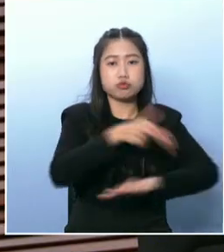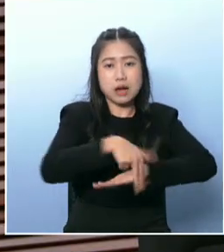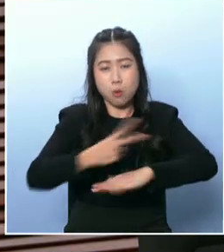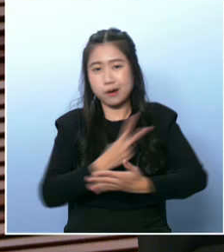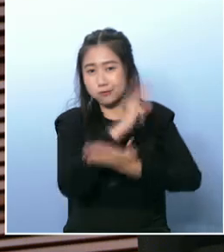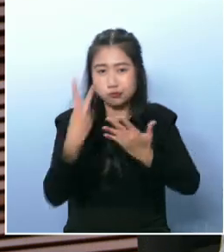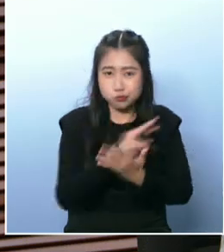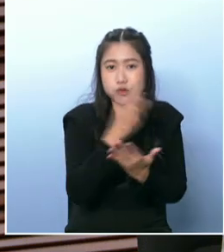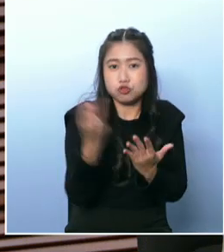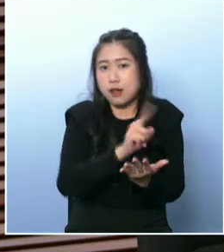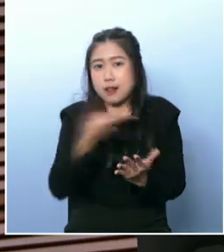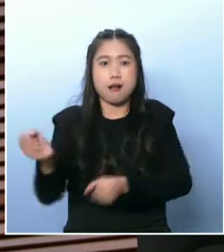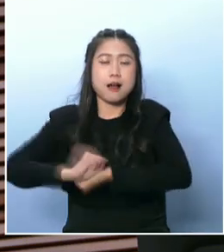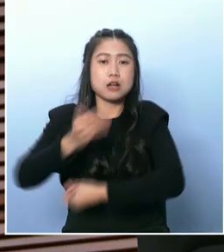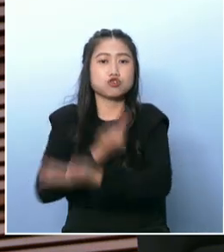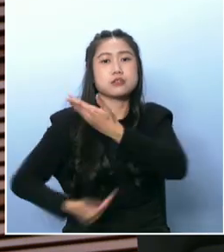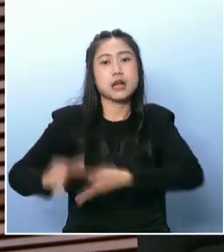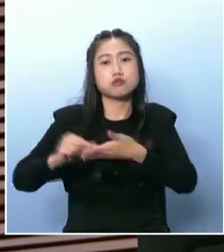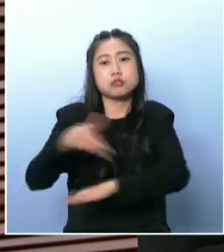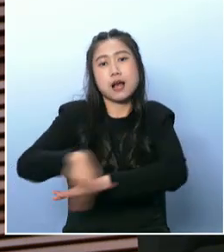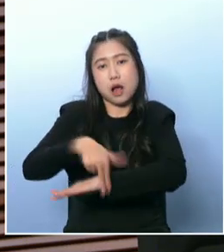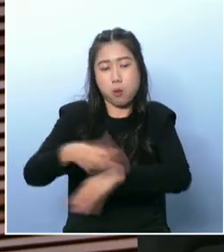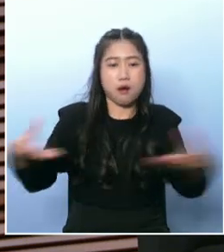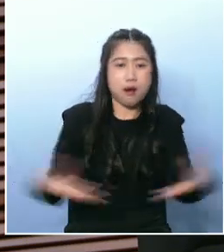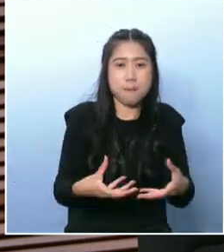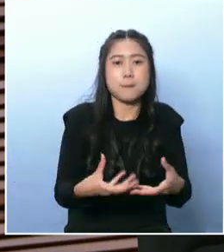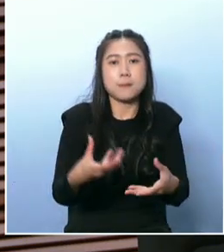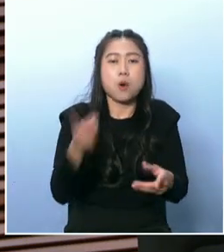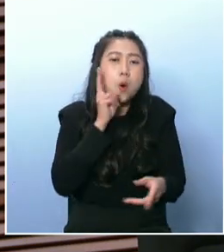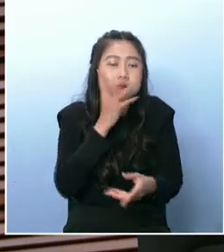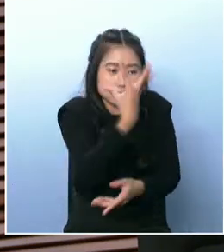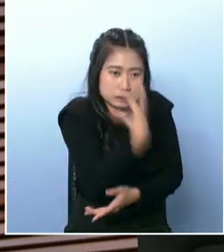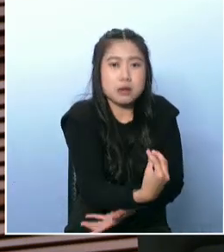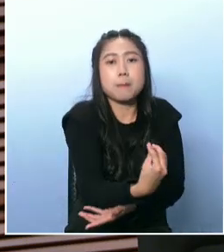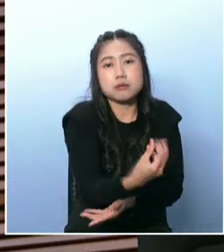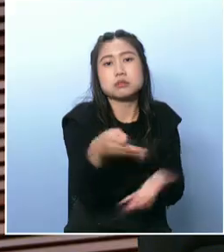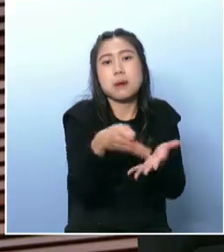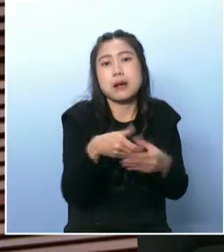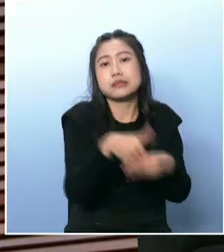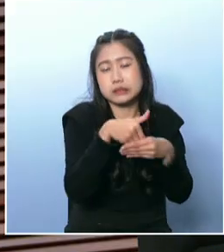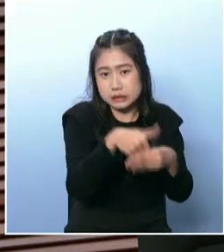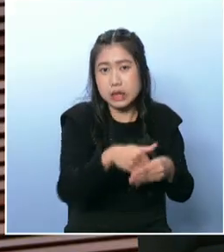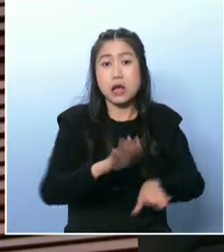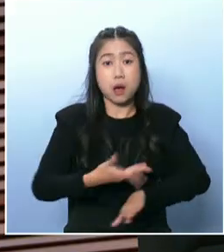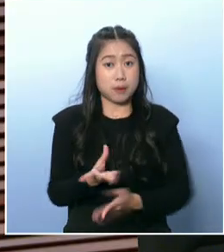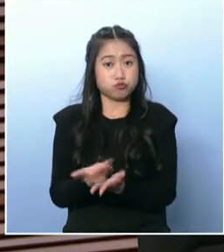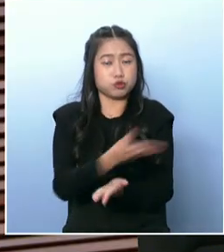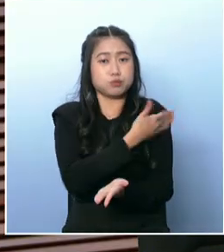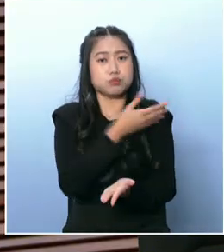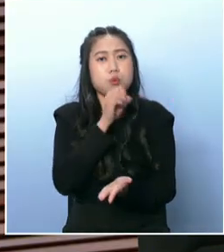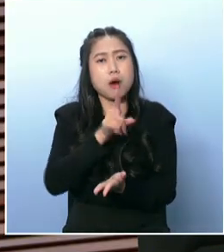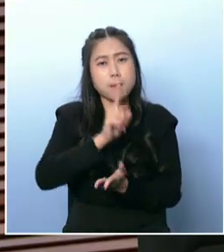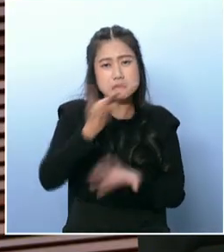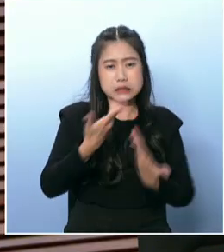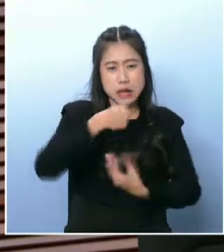encourage the RCHE scheme and refined it so as to roll out another incentive scheme for building RCHDs in